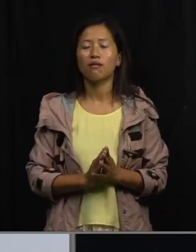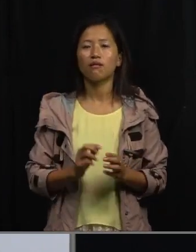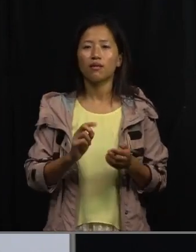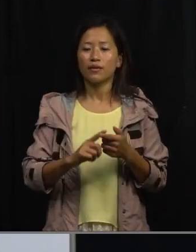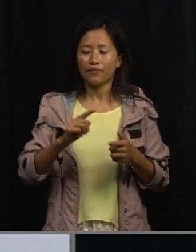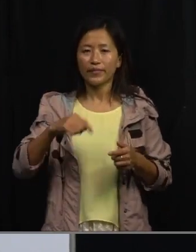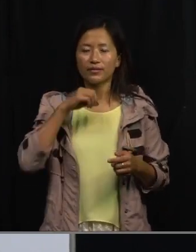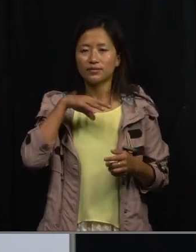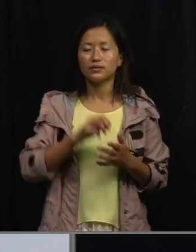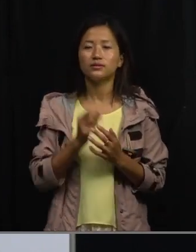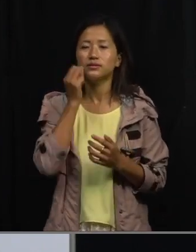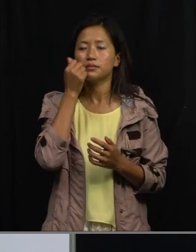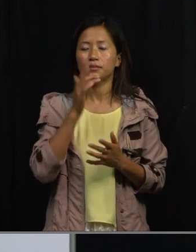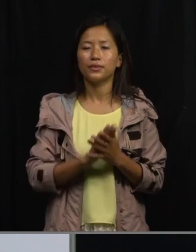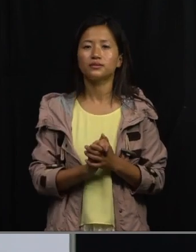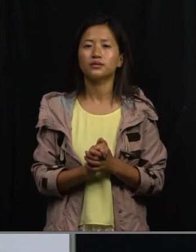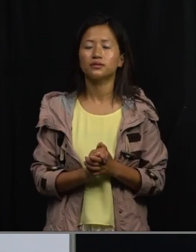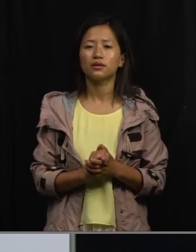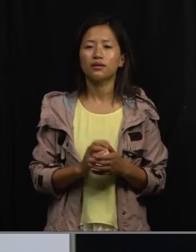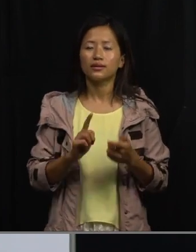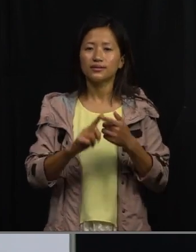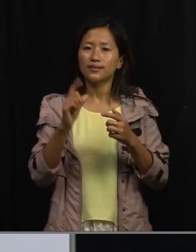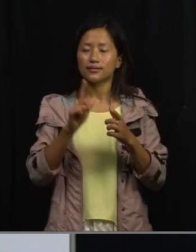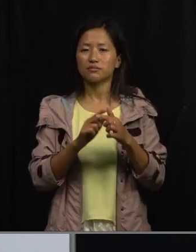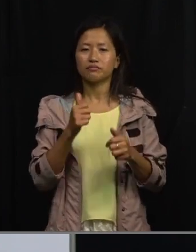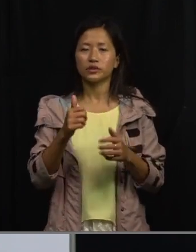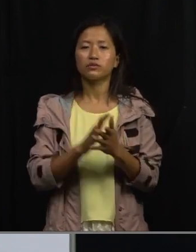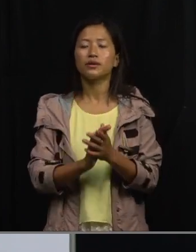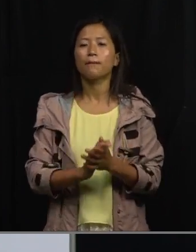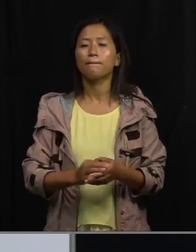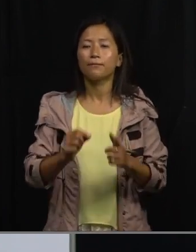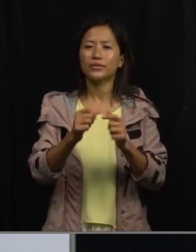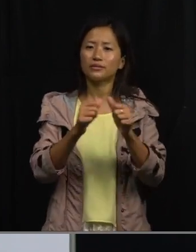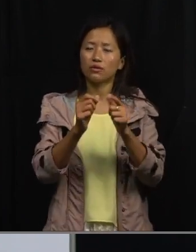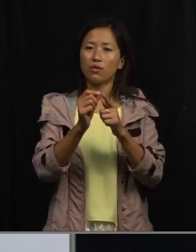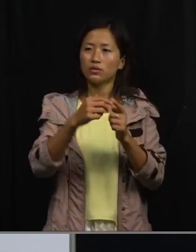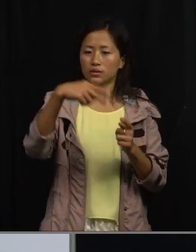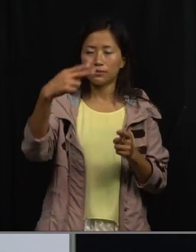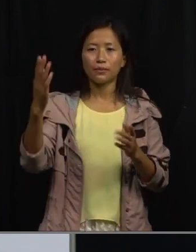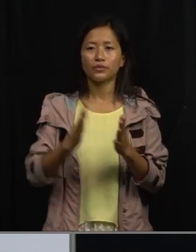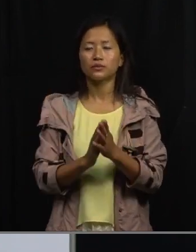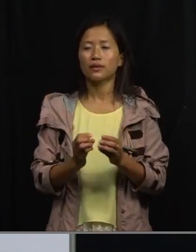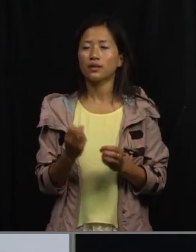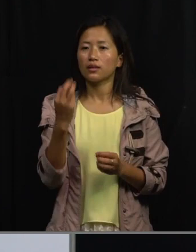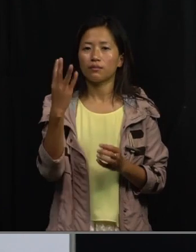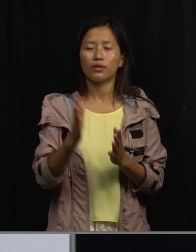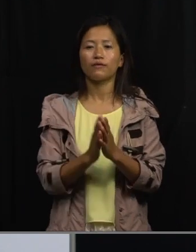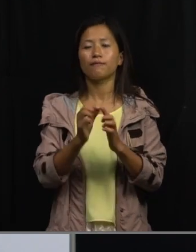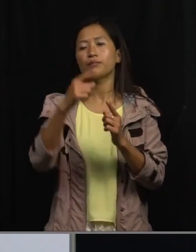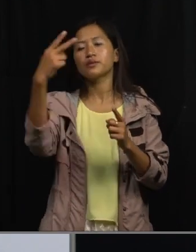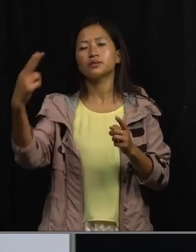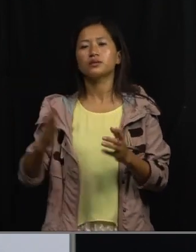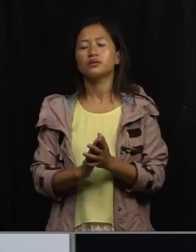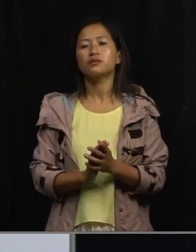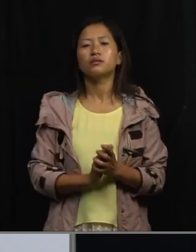men, they were excellent and also they were marvelous in painting, and they do a number of paintings, and